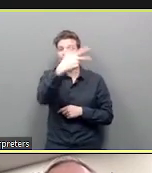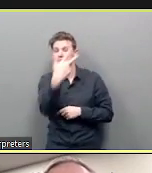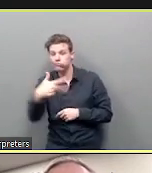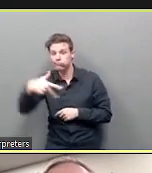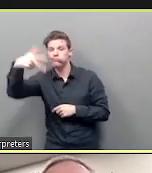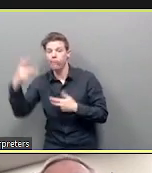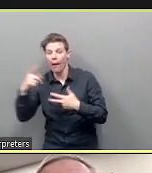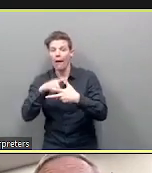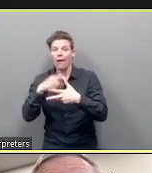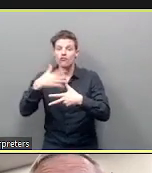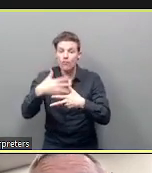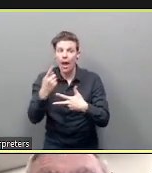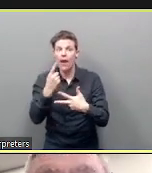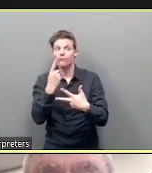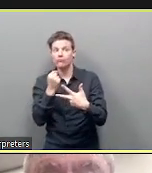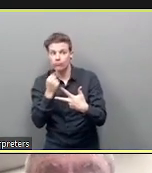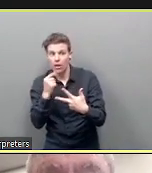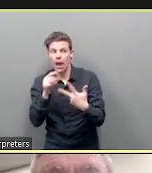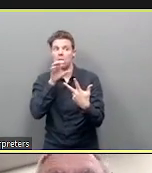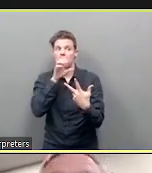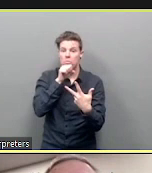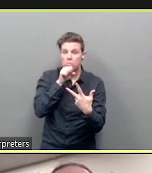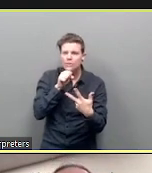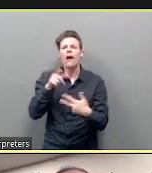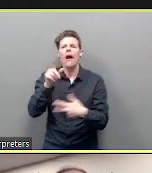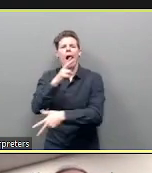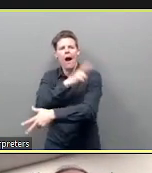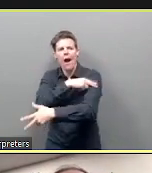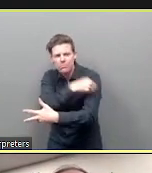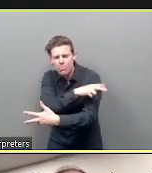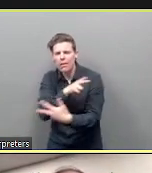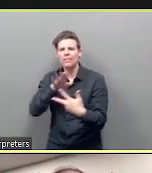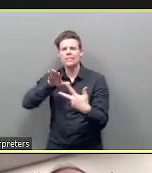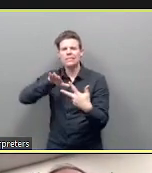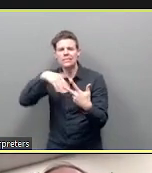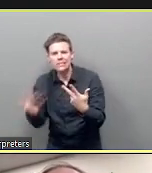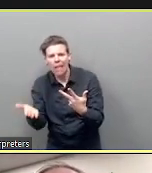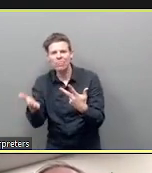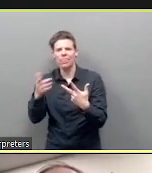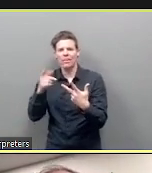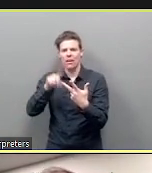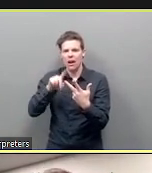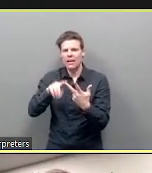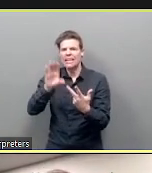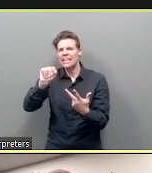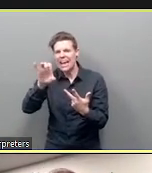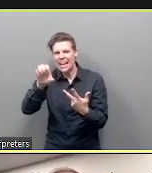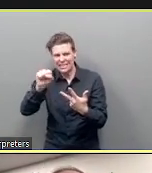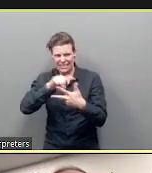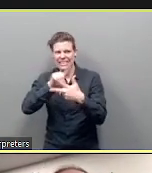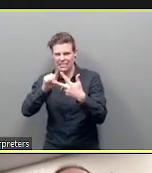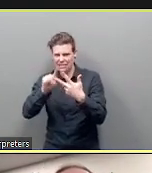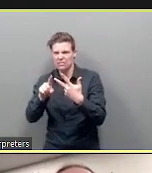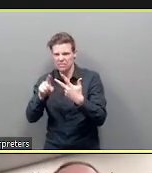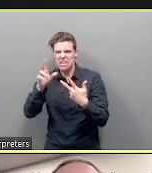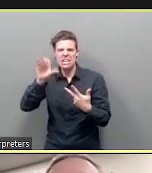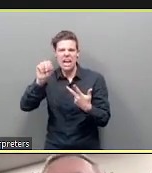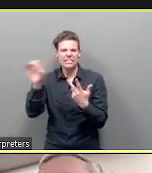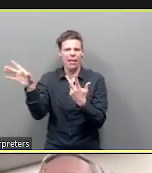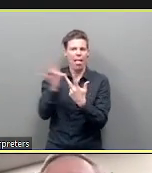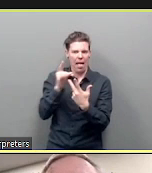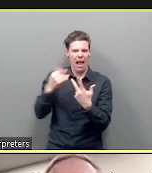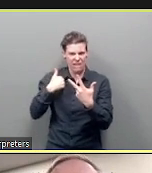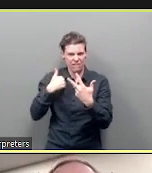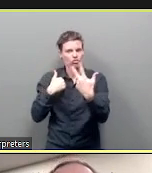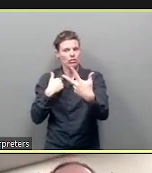deaths right now in the United States compared to last winter. And so that